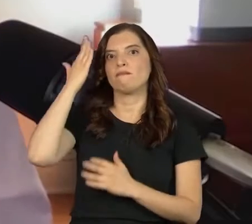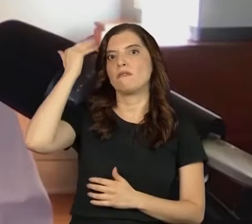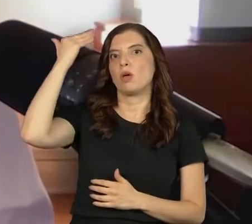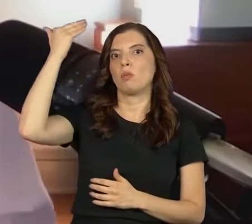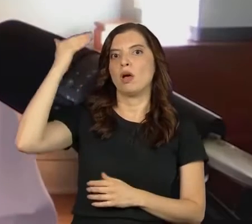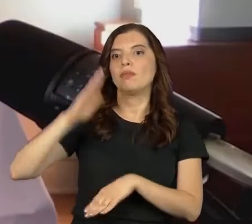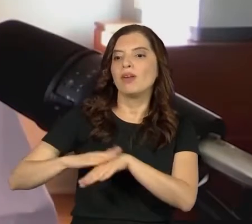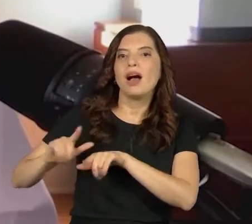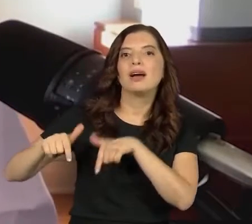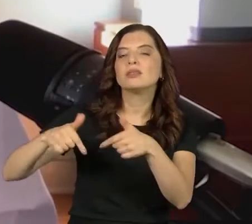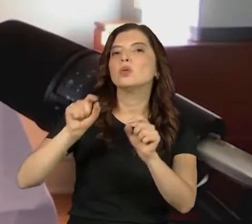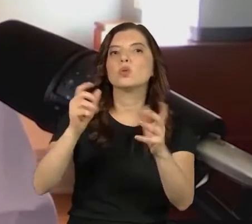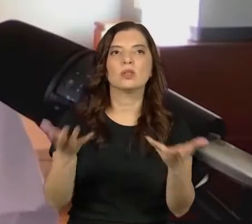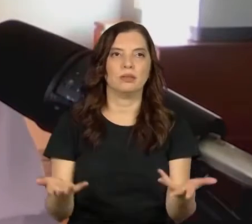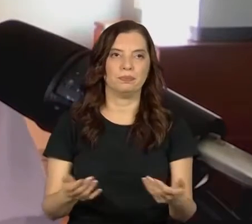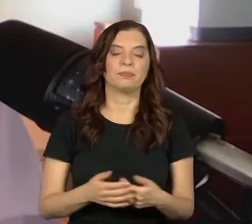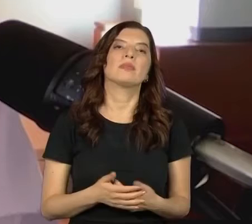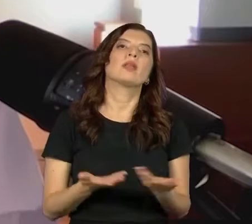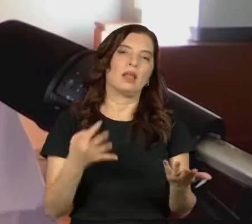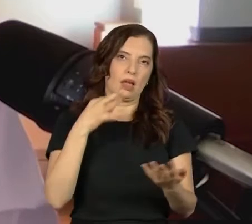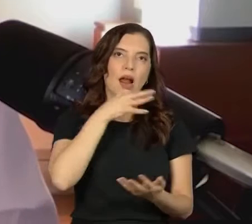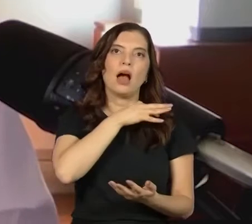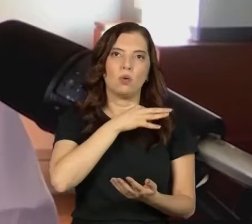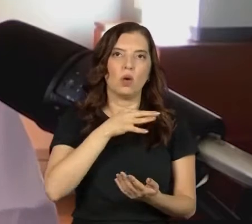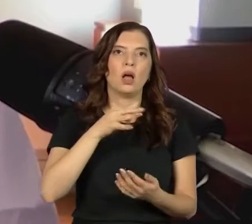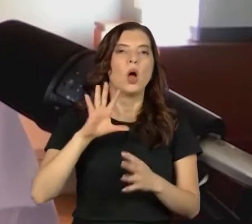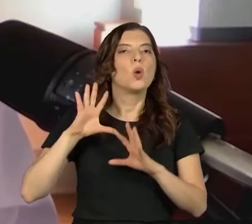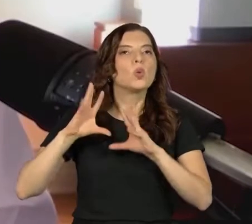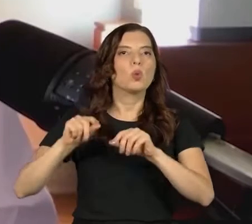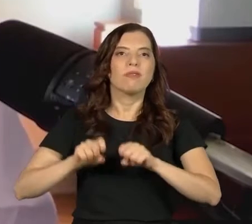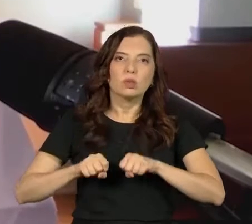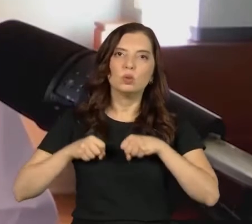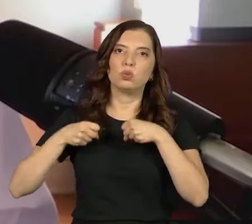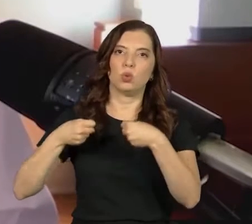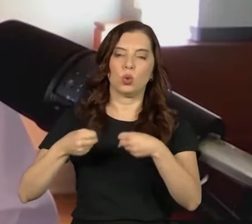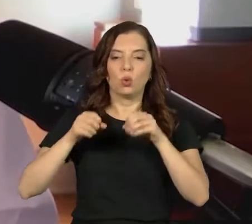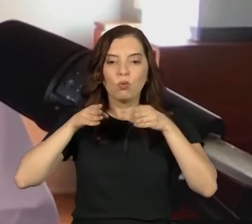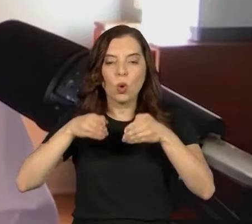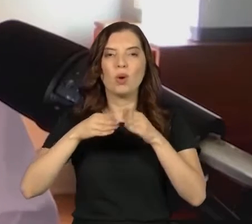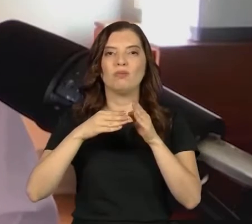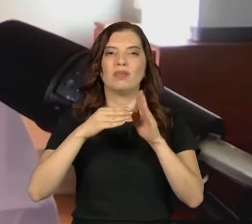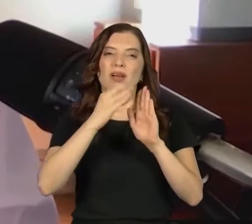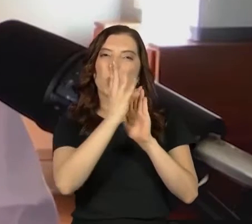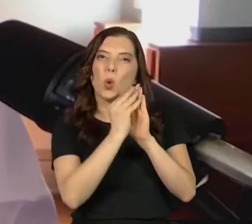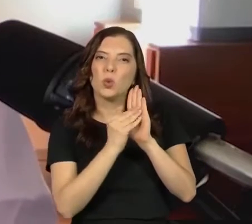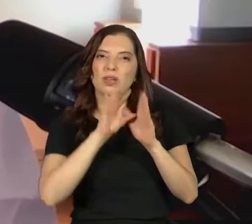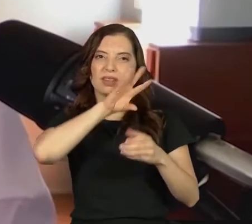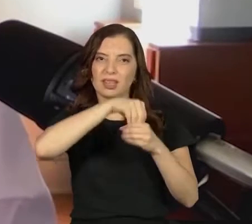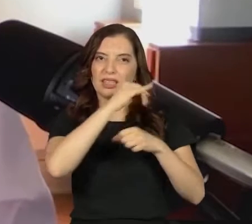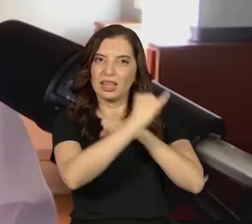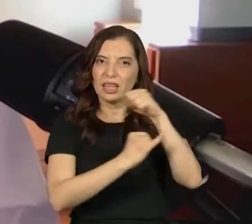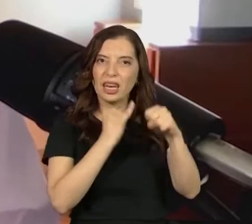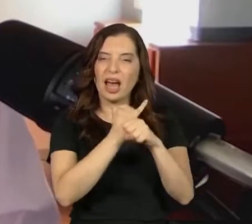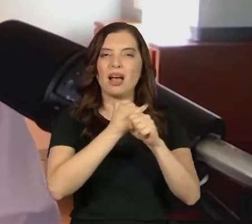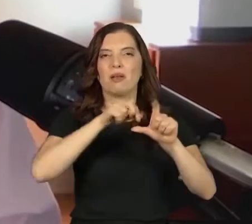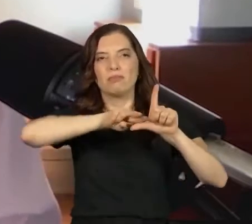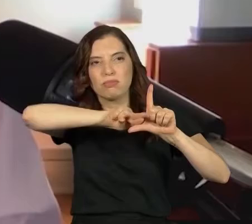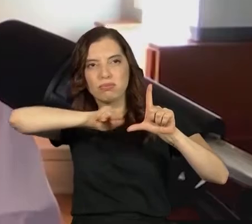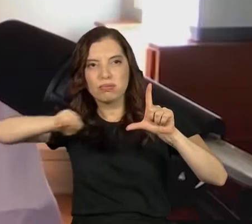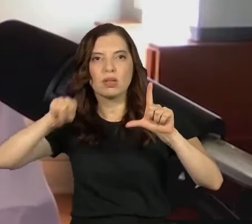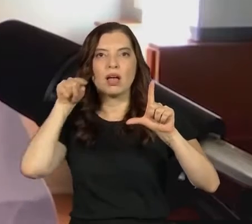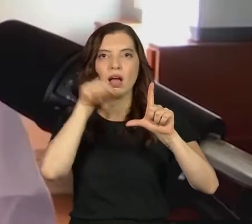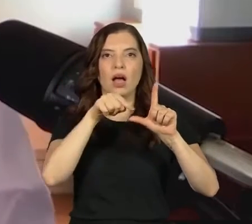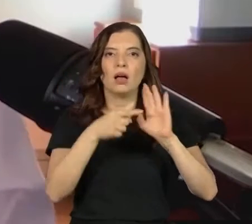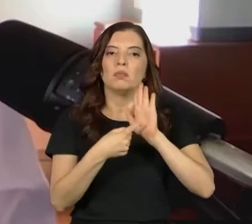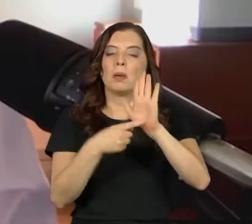Sure. So most of the focus for reform efforts has been on content, on what do the